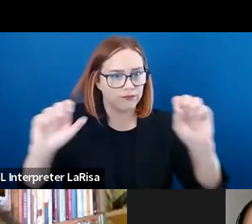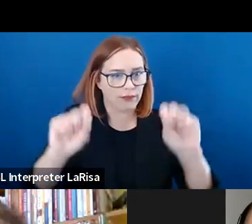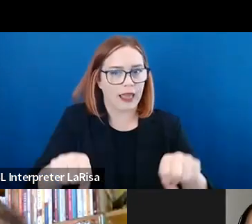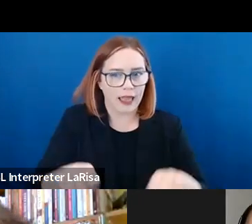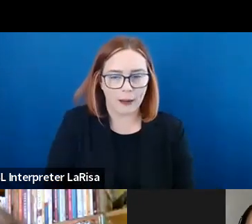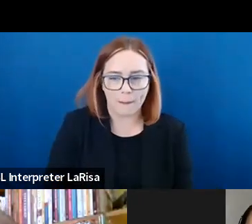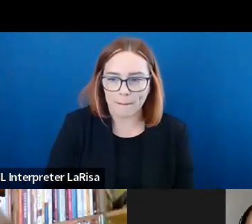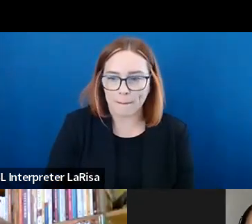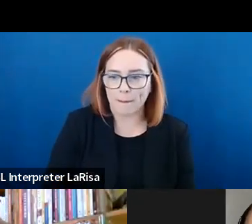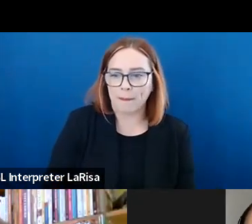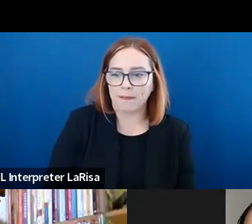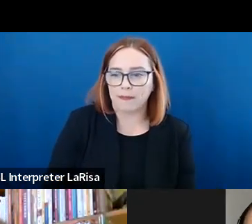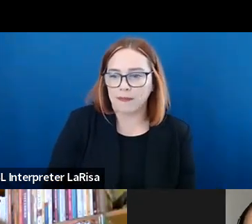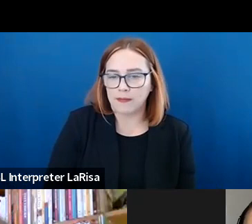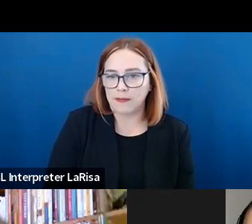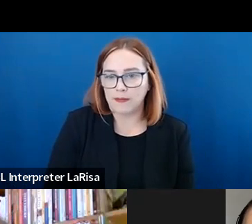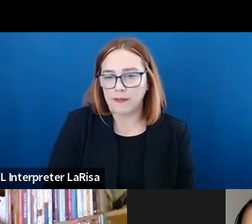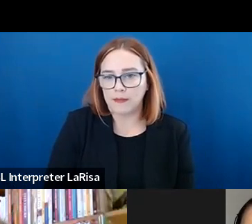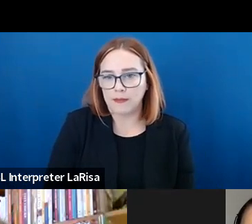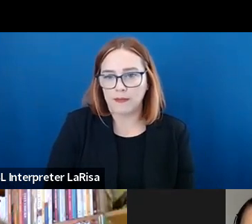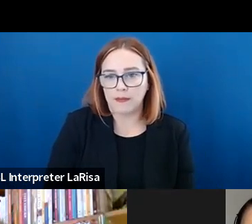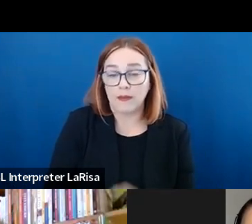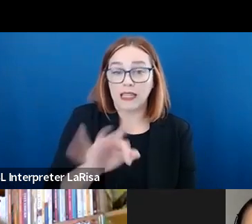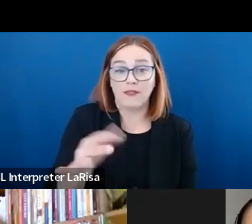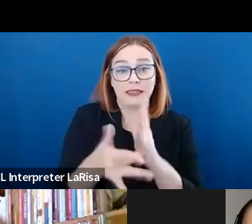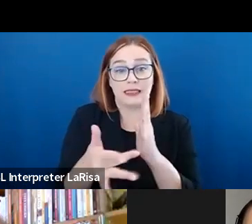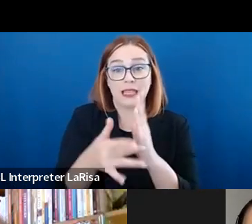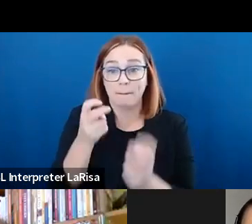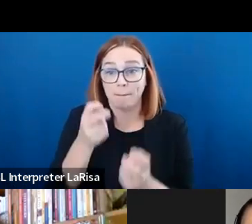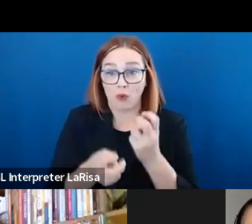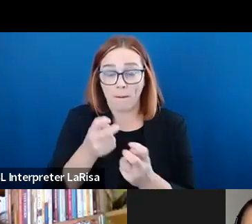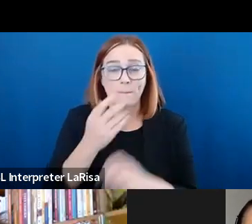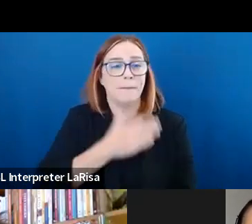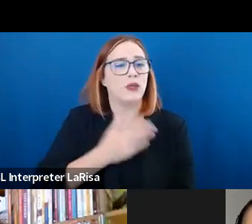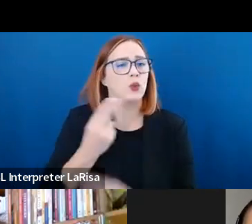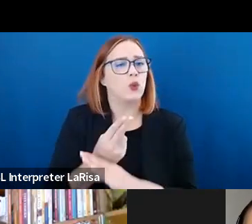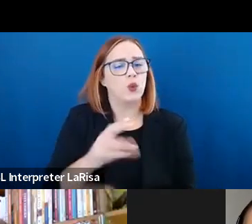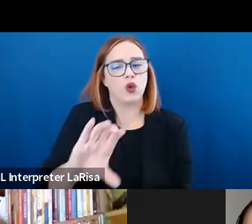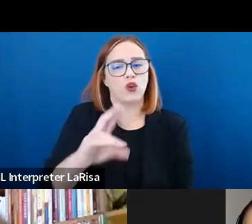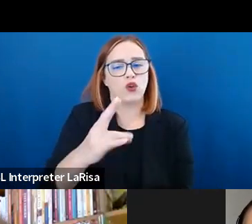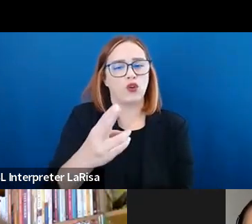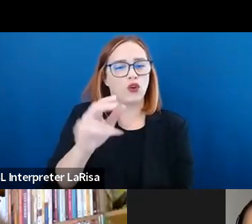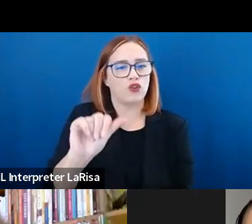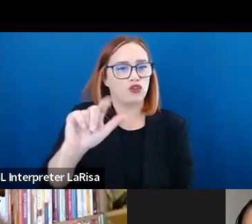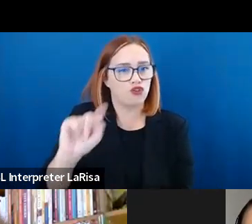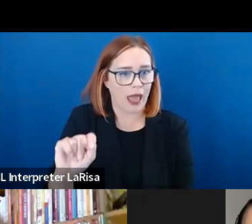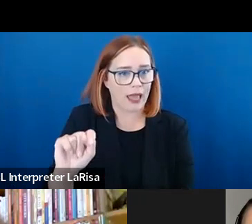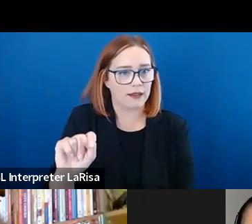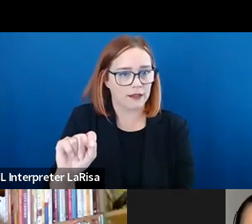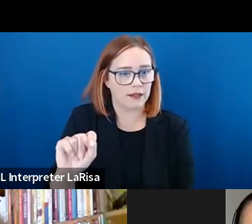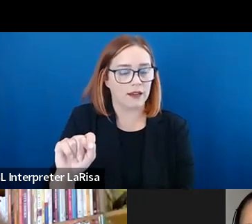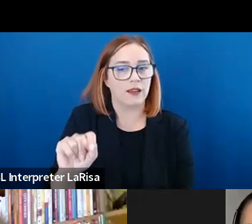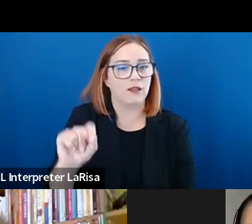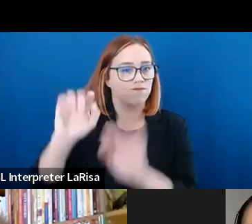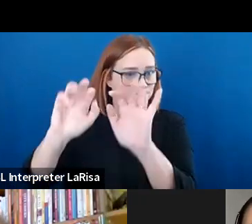For sessions if you have technical issues, please use the chat feature. You can find the word bubble in that same